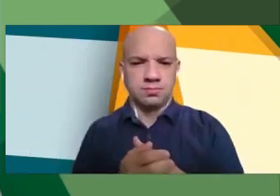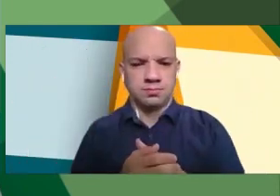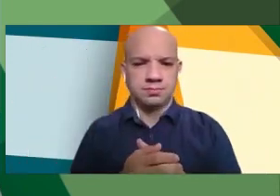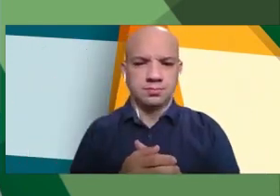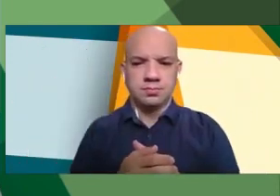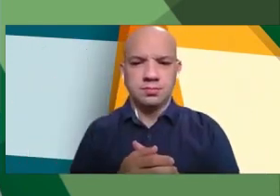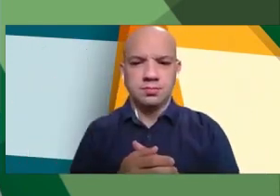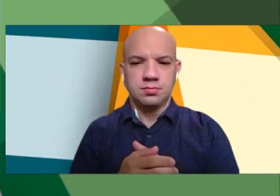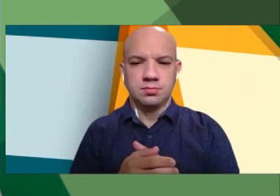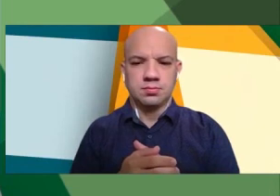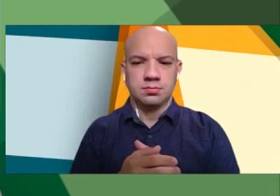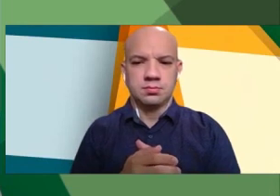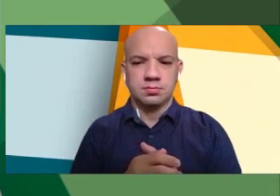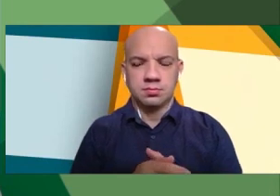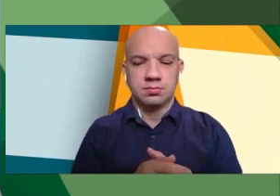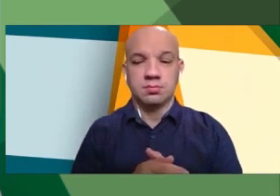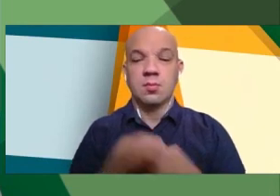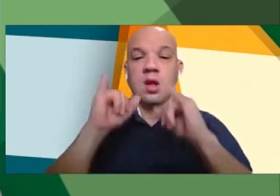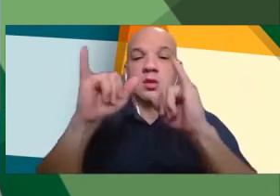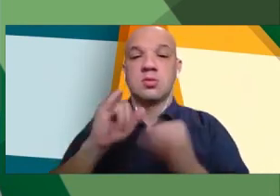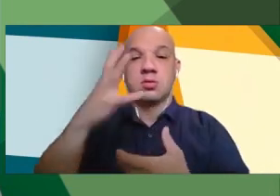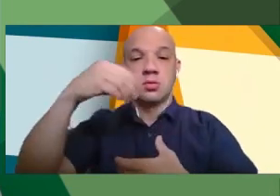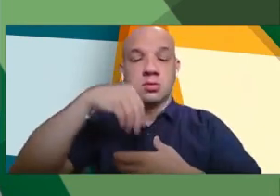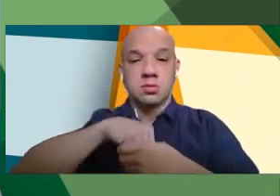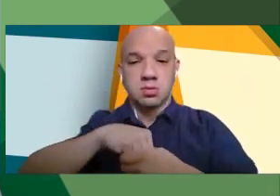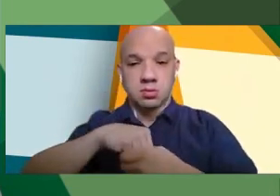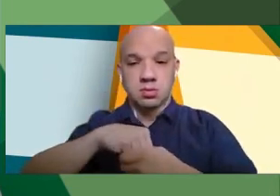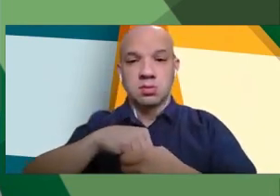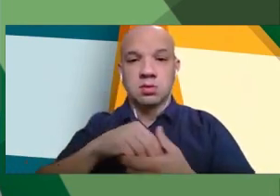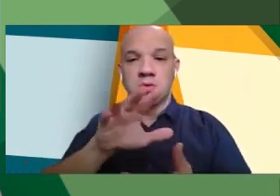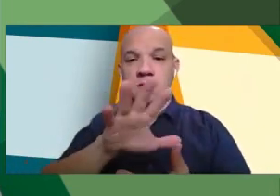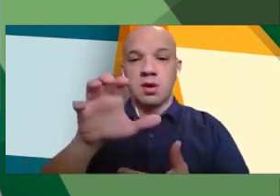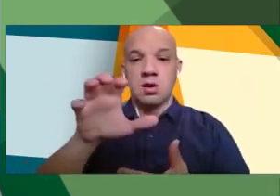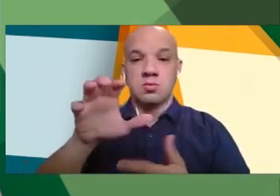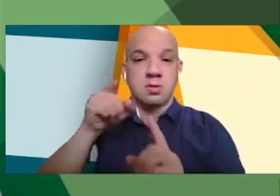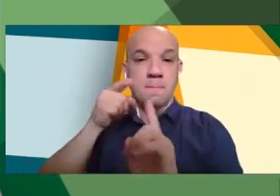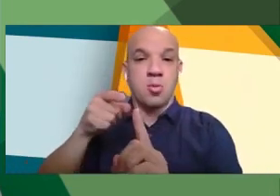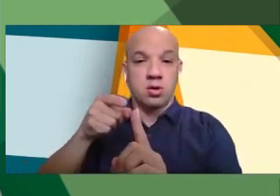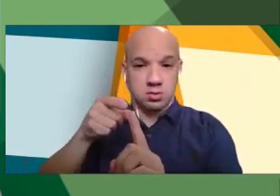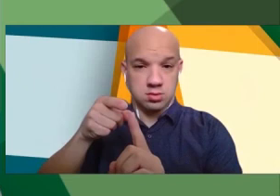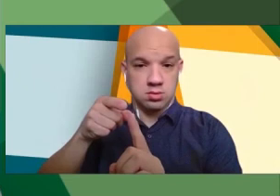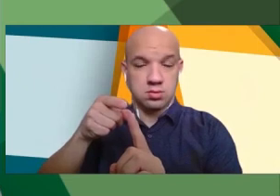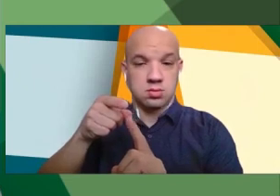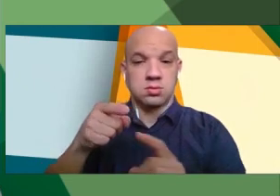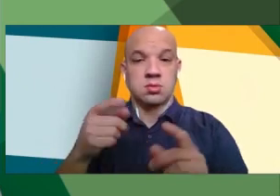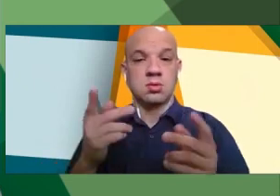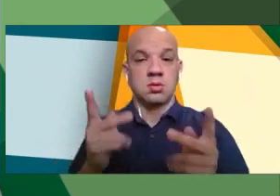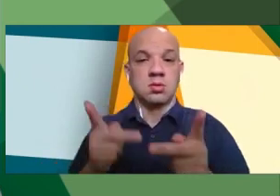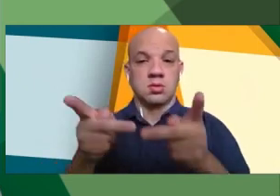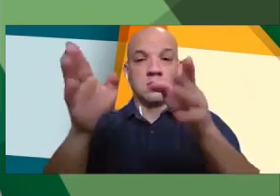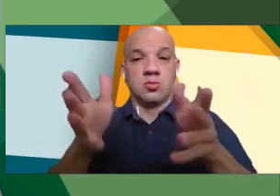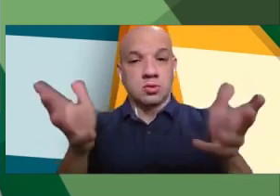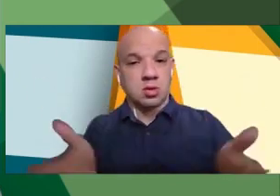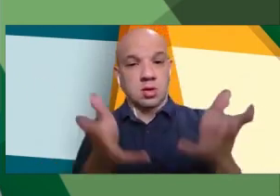Also, the RFP instruction includes 5 bonus points. So proposers are